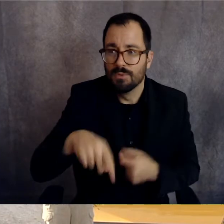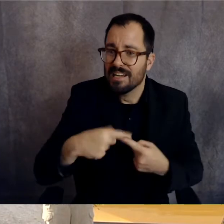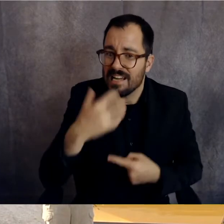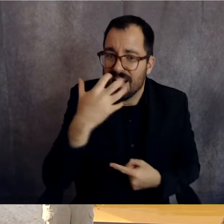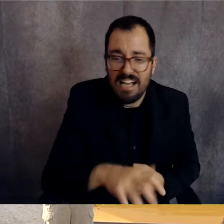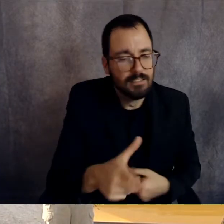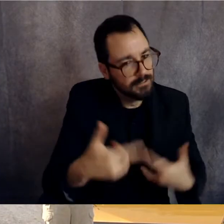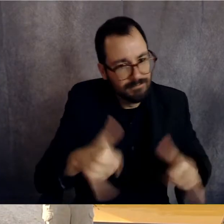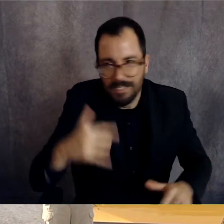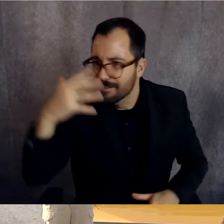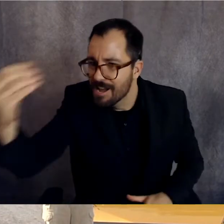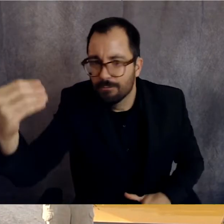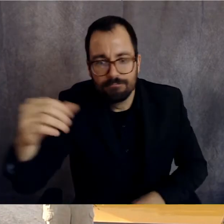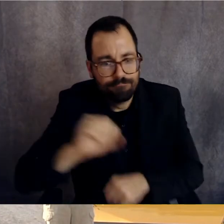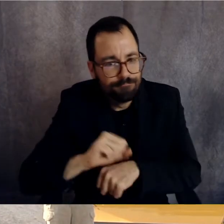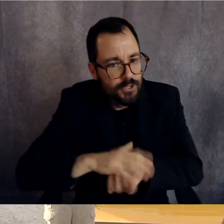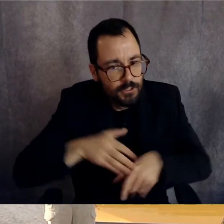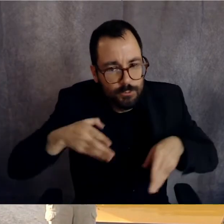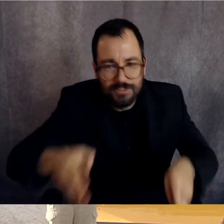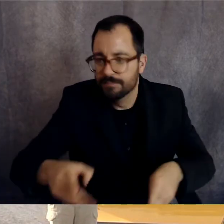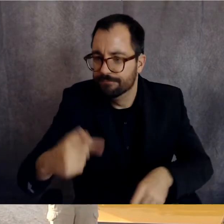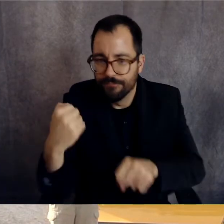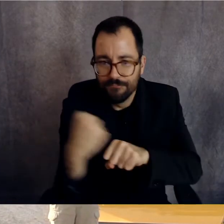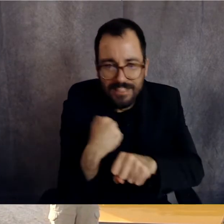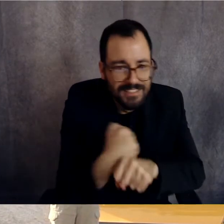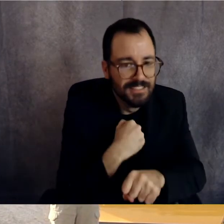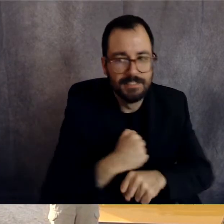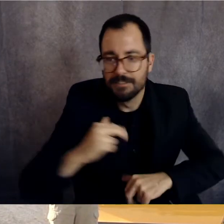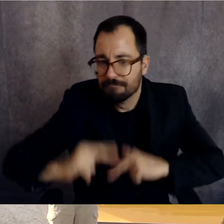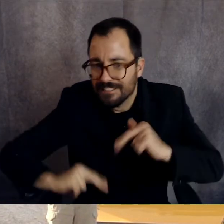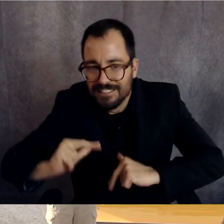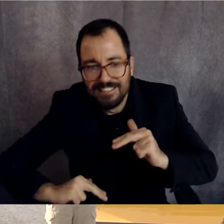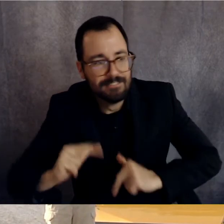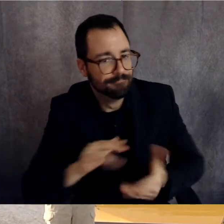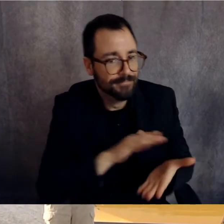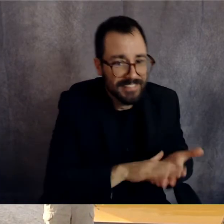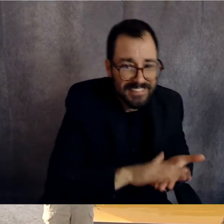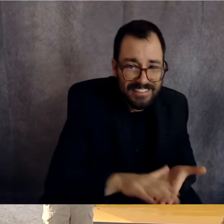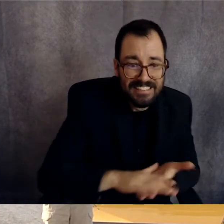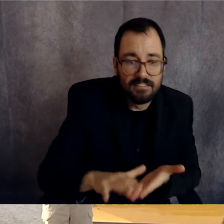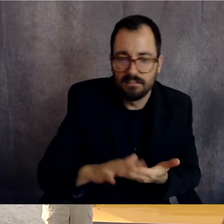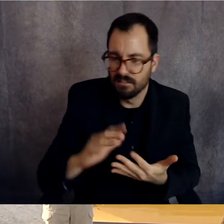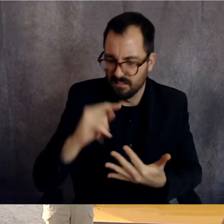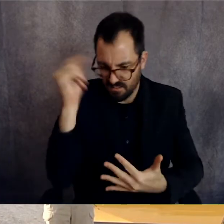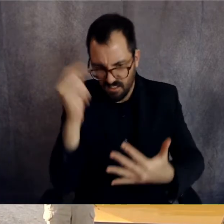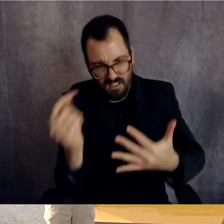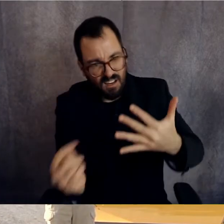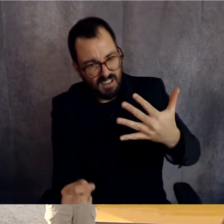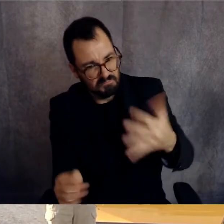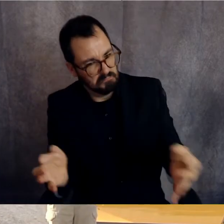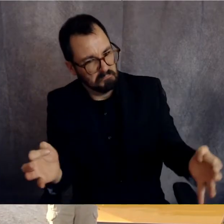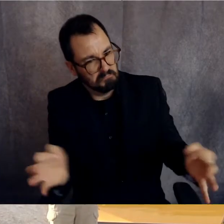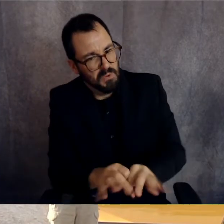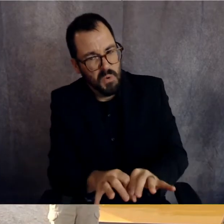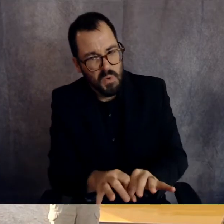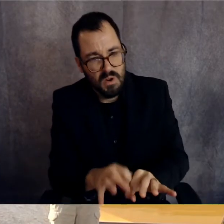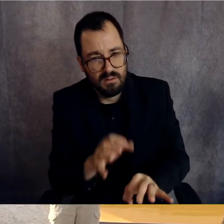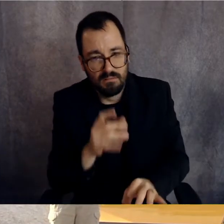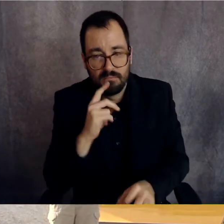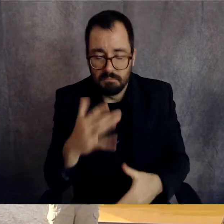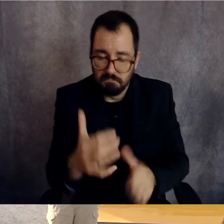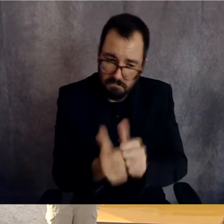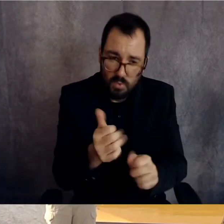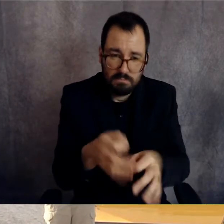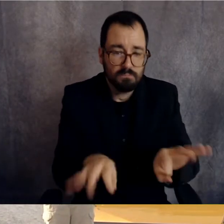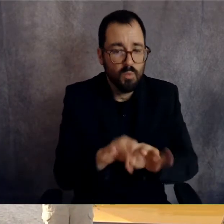know you're out in the streets. I know you're fixing and building and cleaning and doing everything that's really important. You are the most important part of our